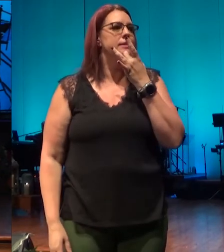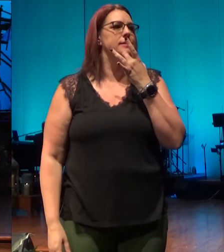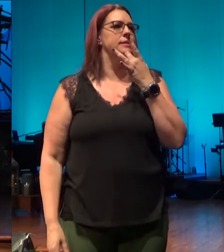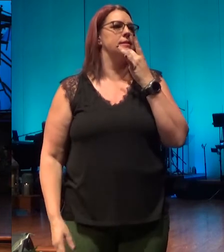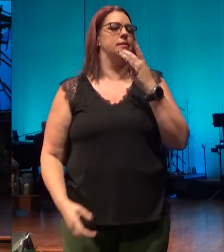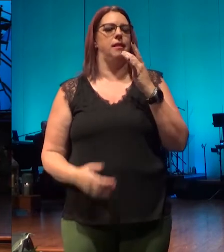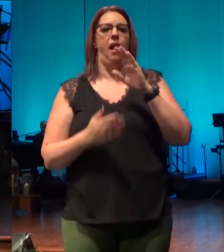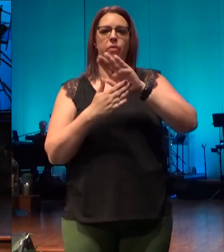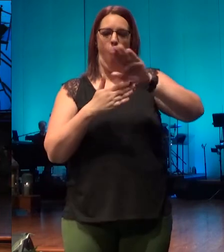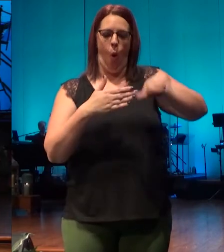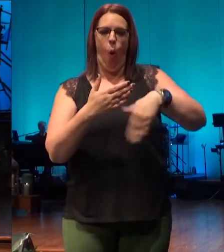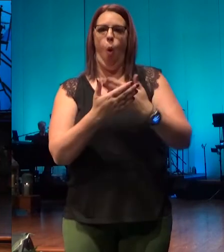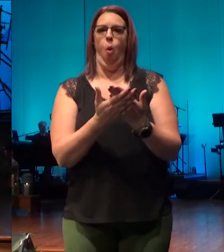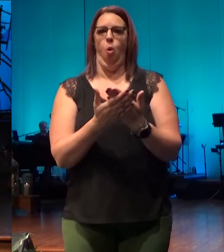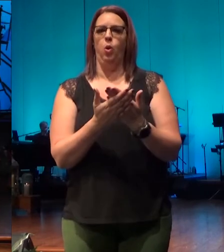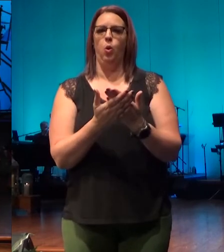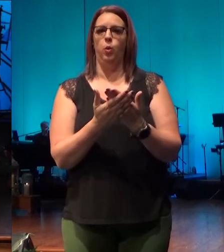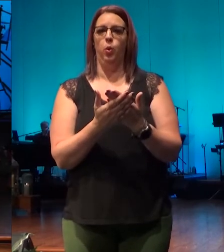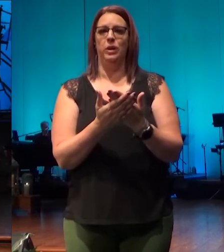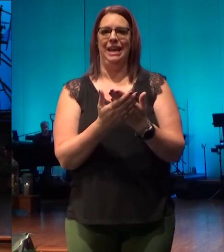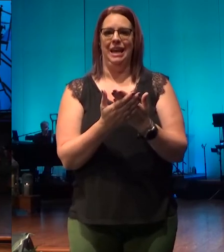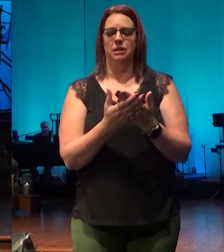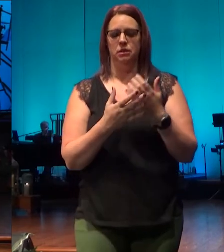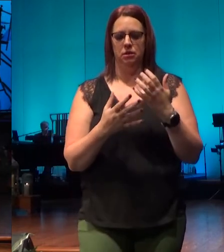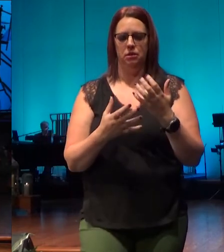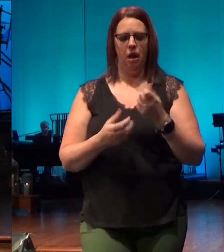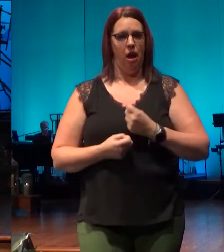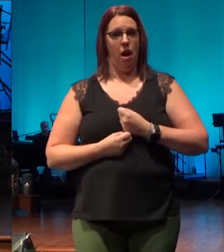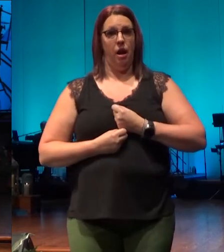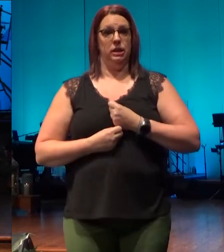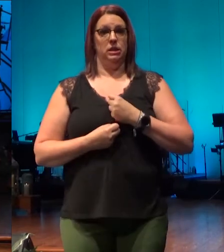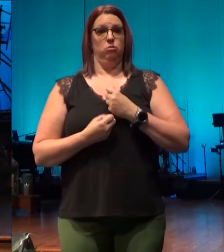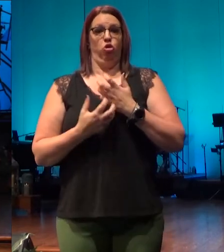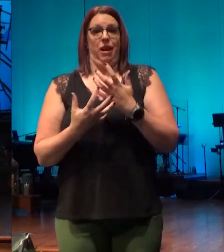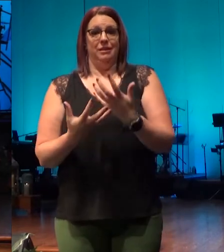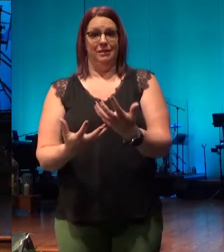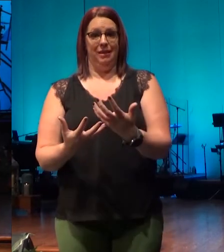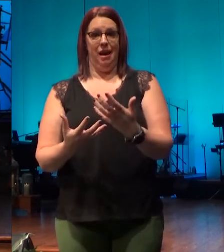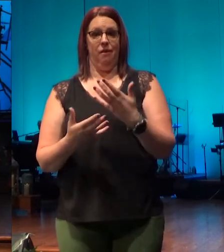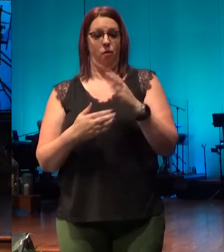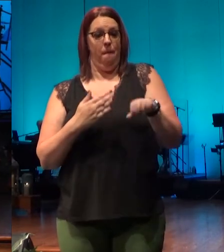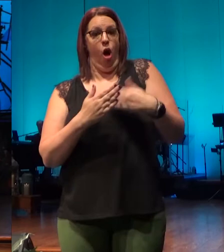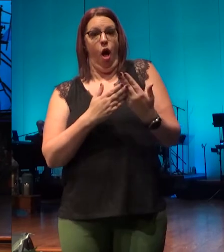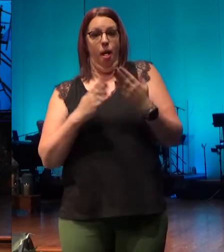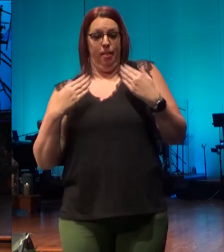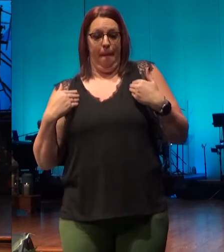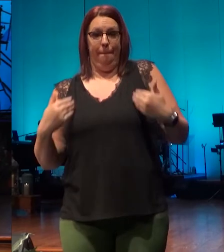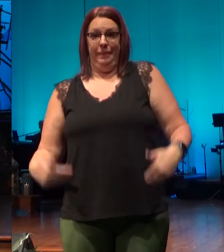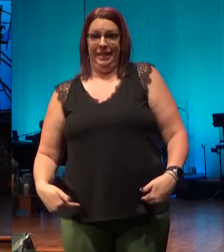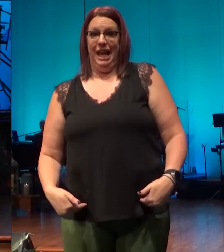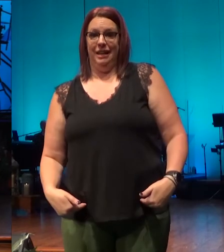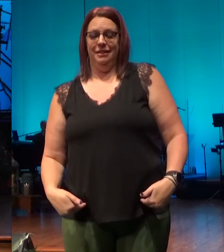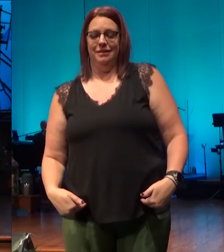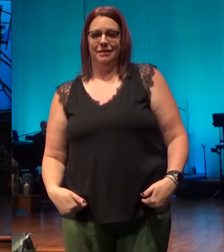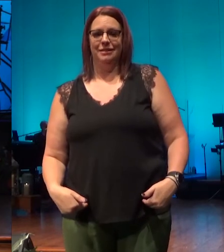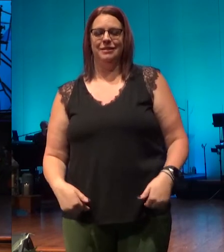the wholeness, seeking expression from all beings at all times.